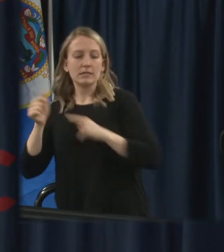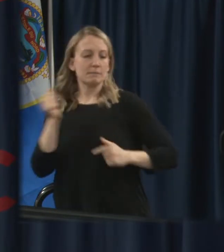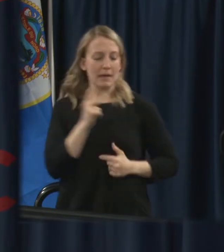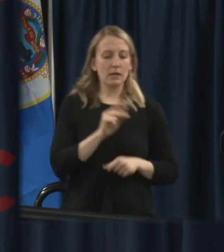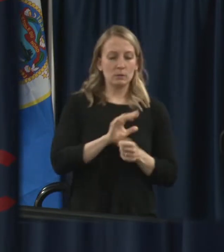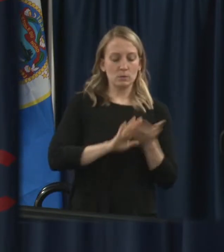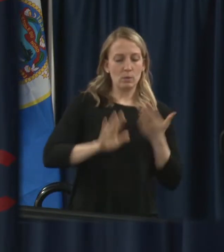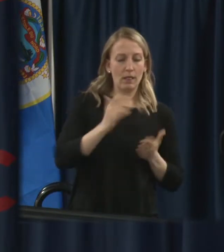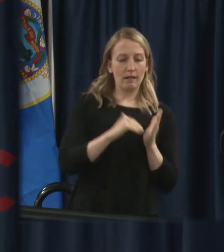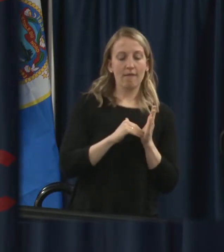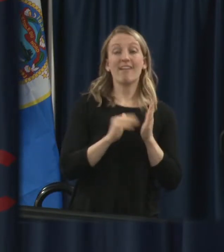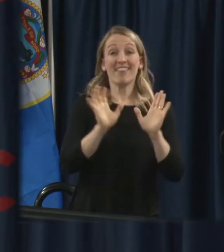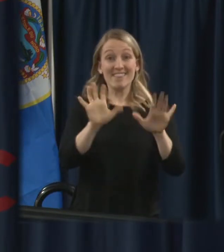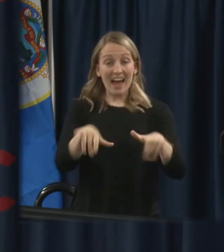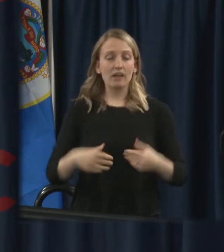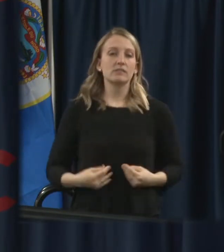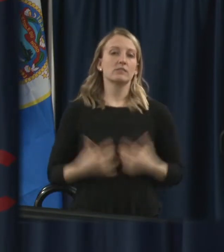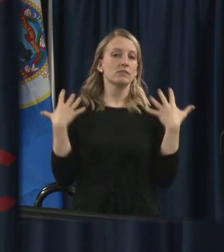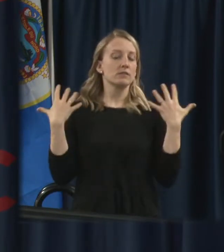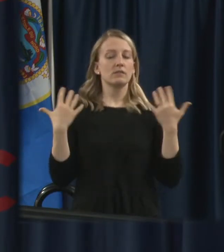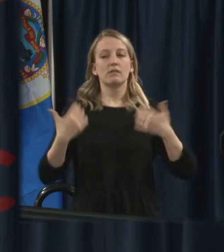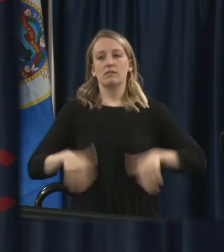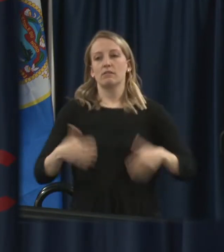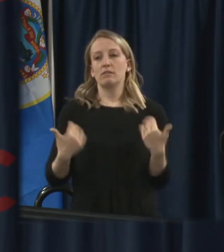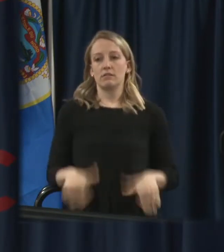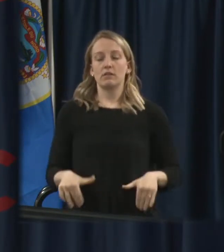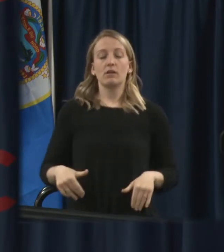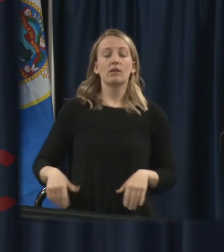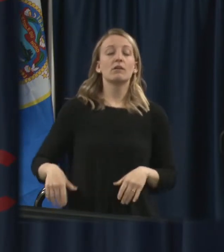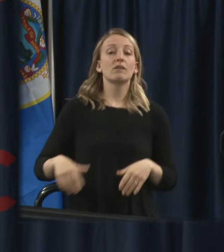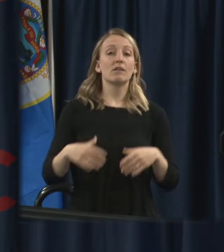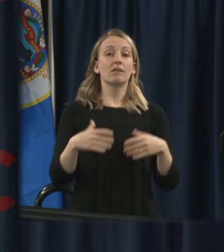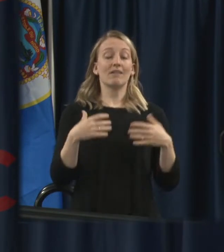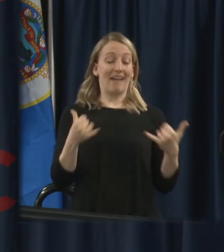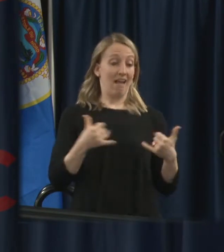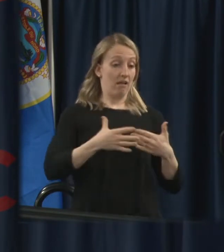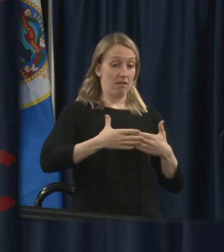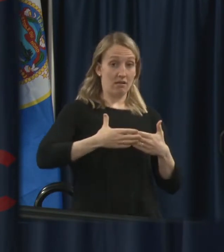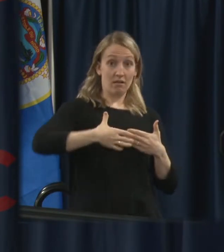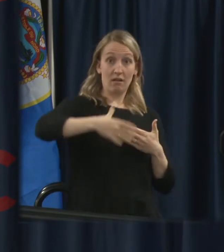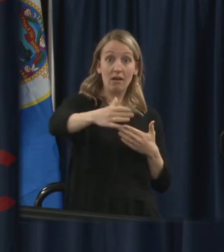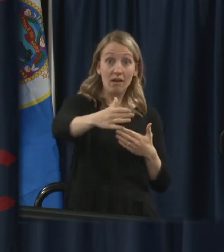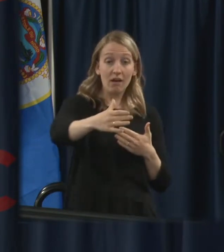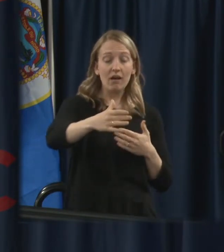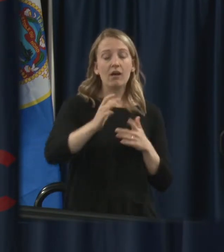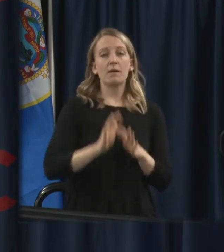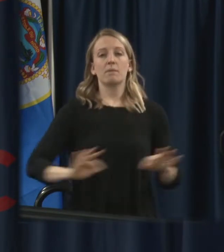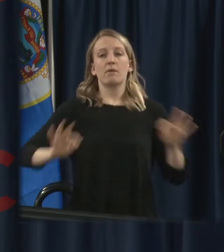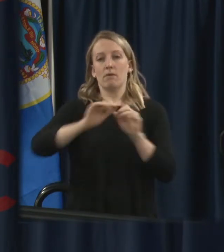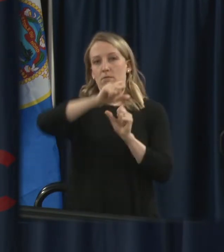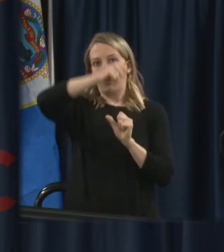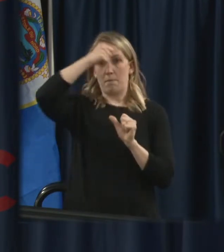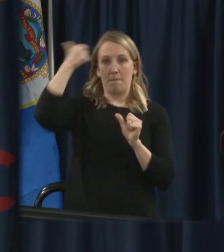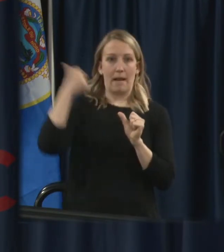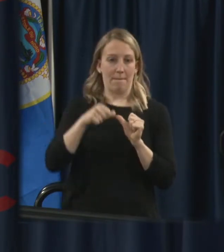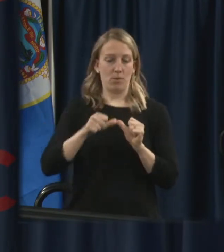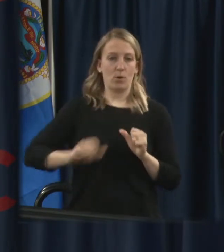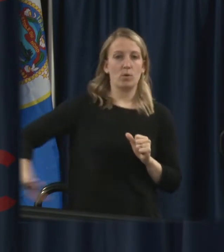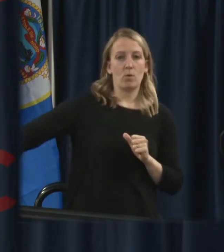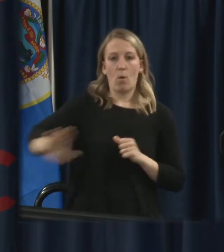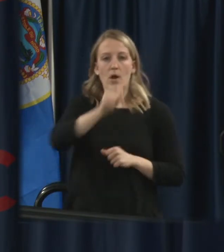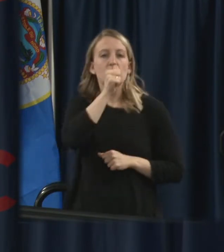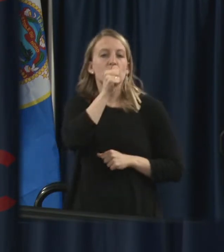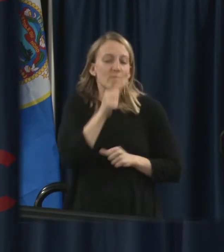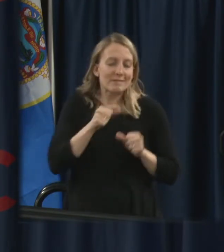that is inspirational. So please, as you go forward, never forget how profoundly resilient you